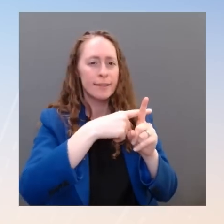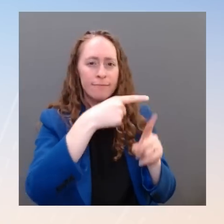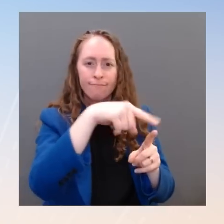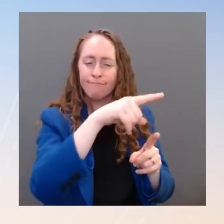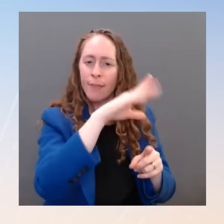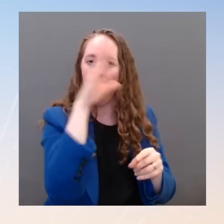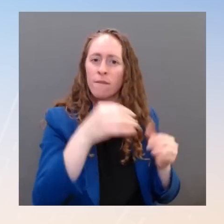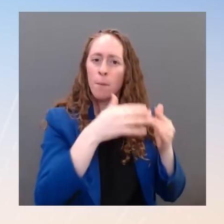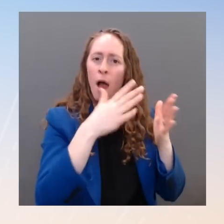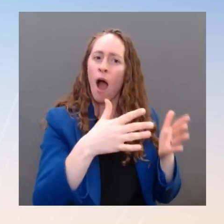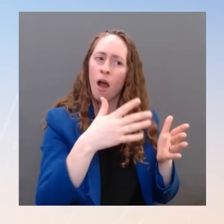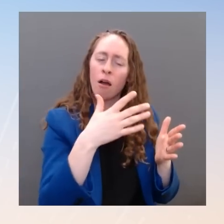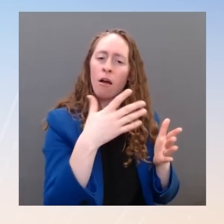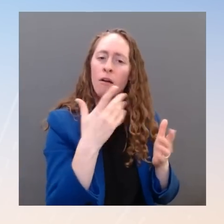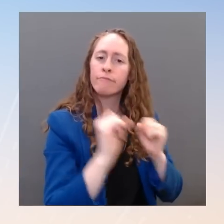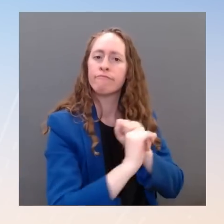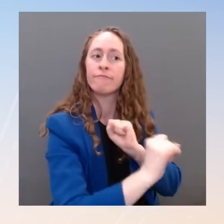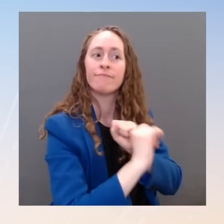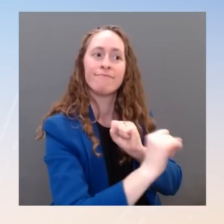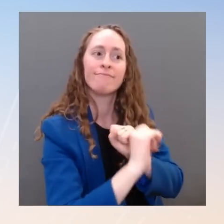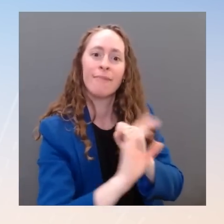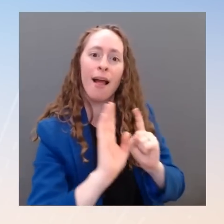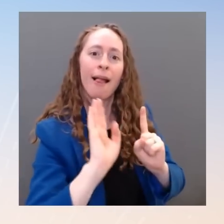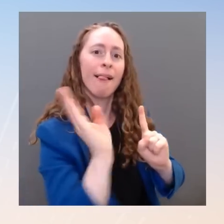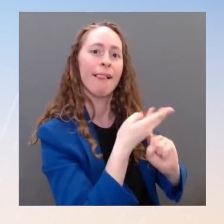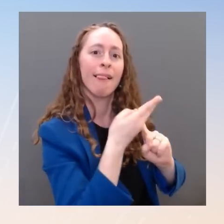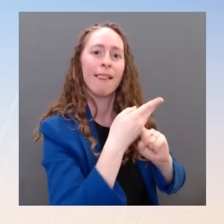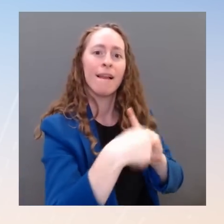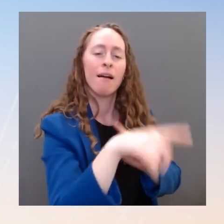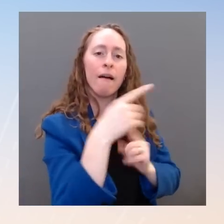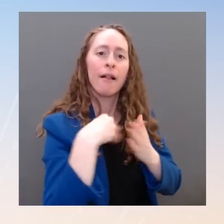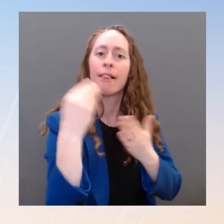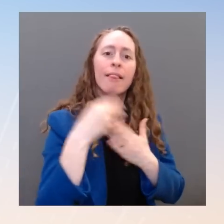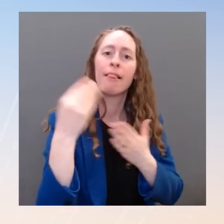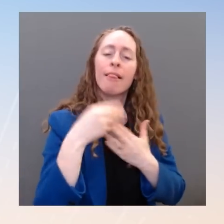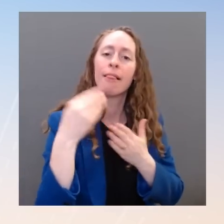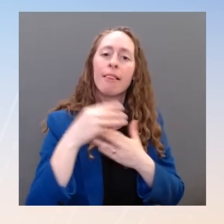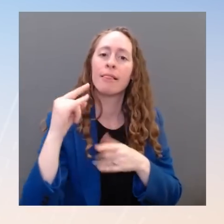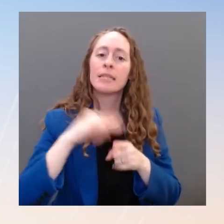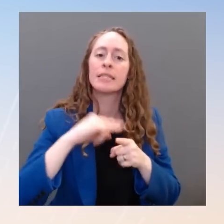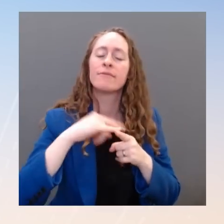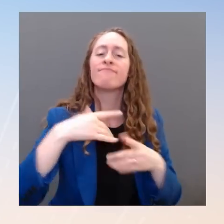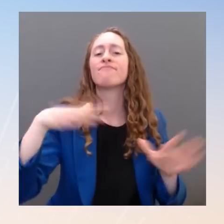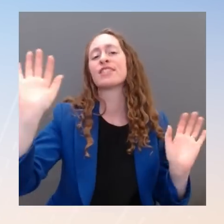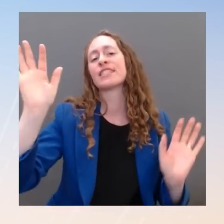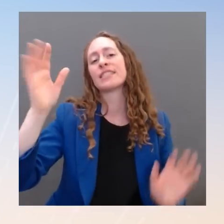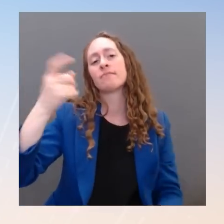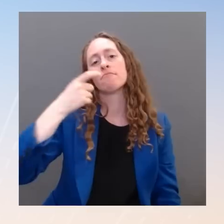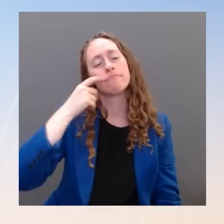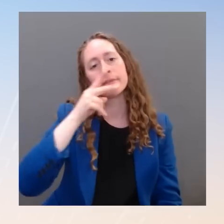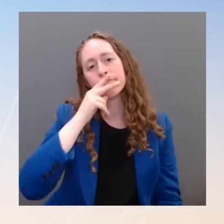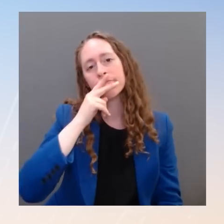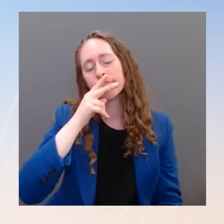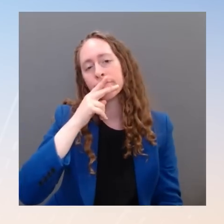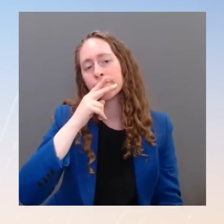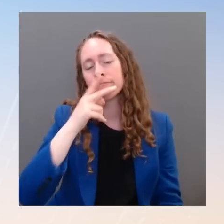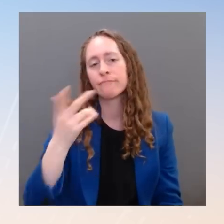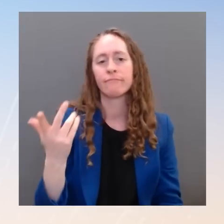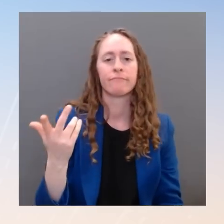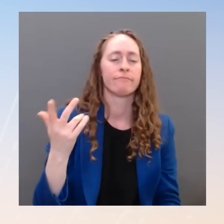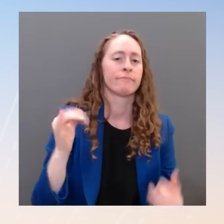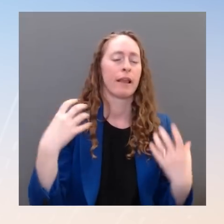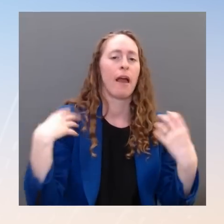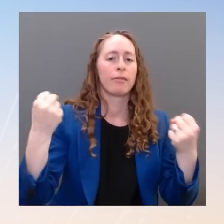and, for many, addiction to these cigarettes. So this is not, but what I think is important for everybody to know and understand,